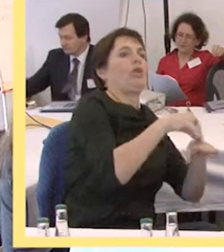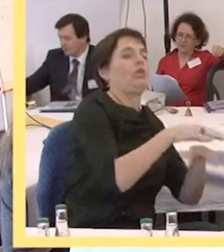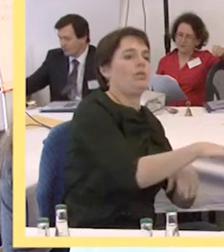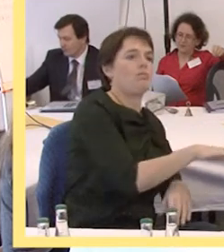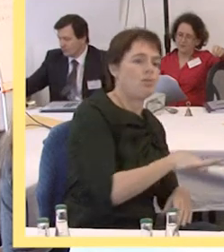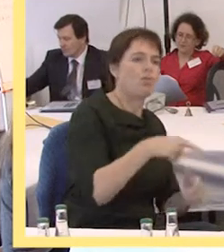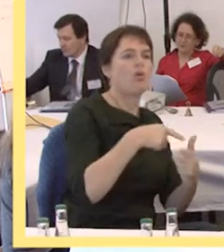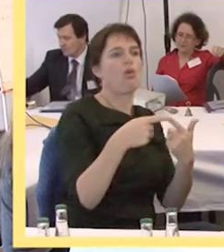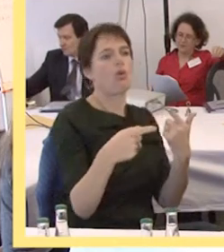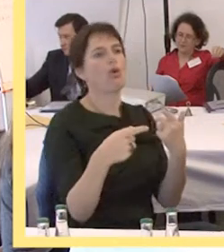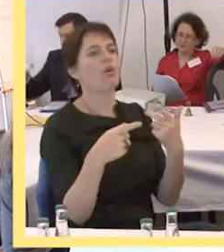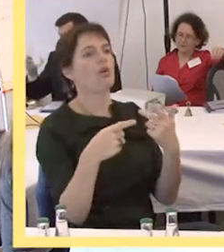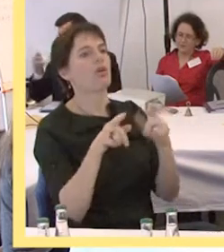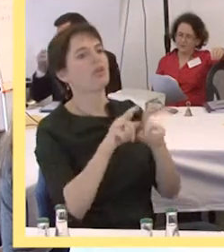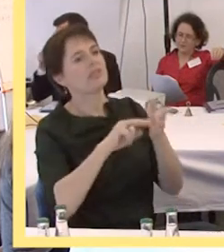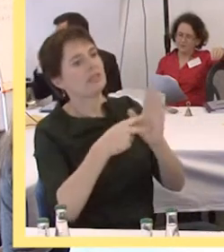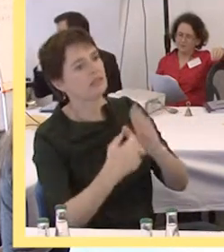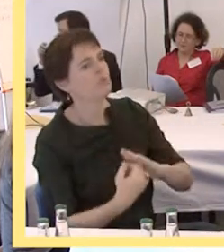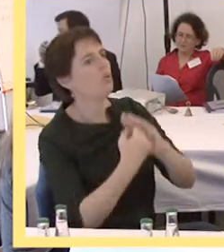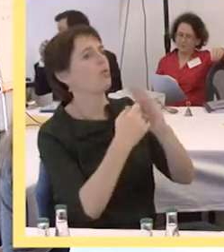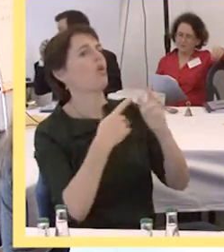into an internet-based platform.